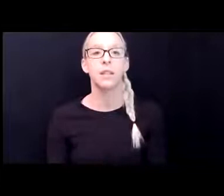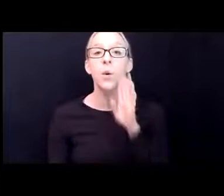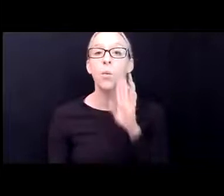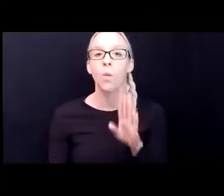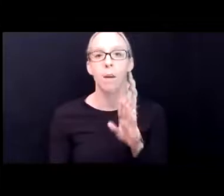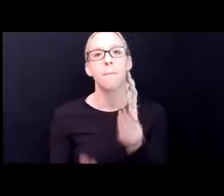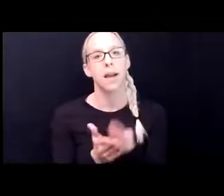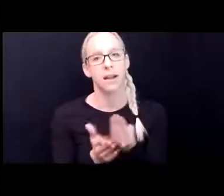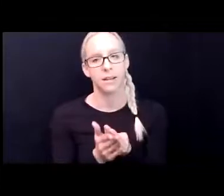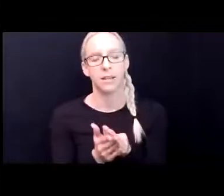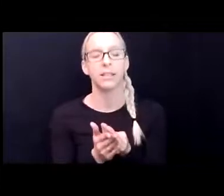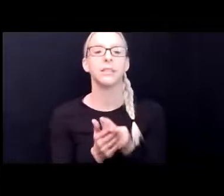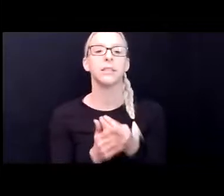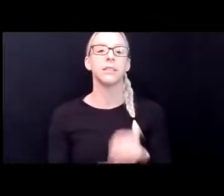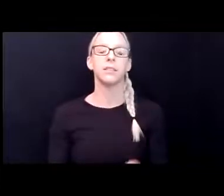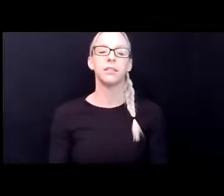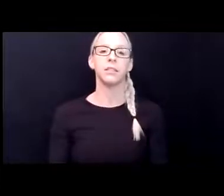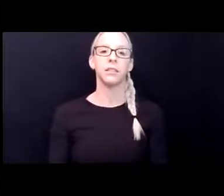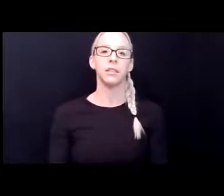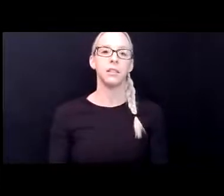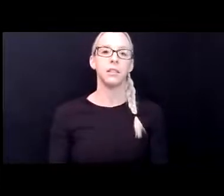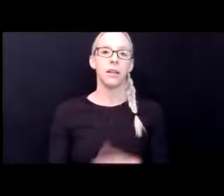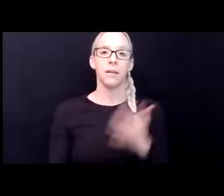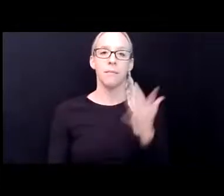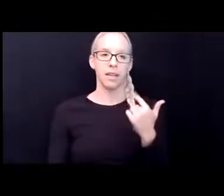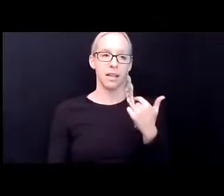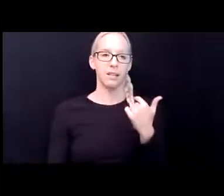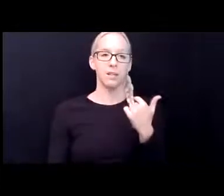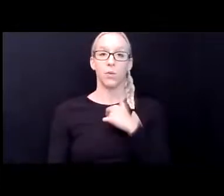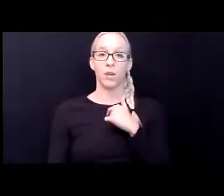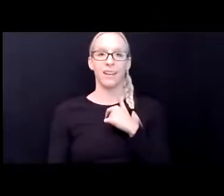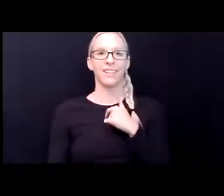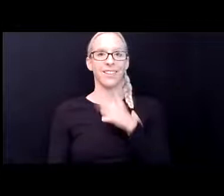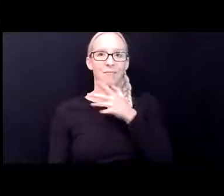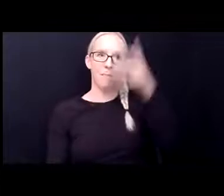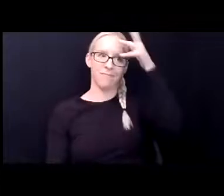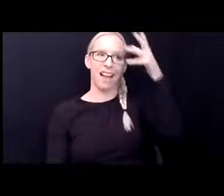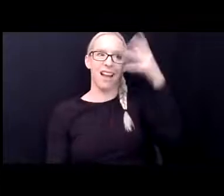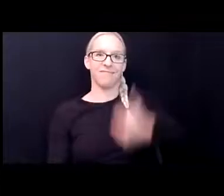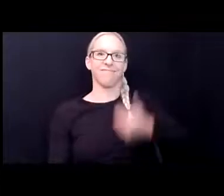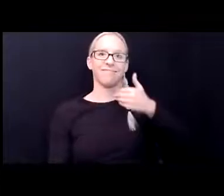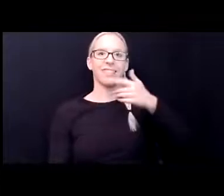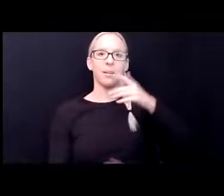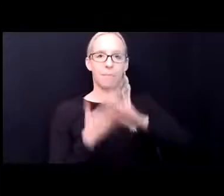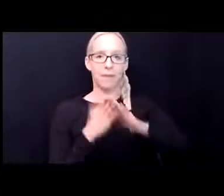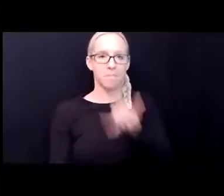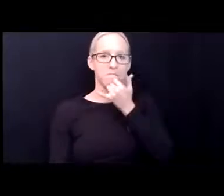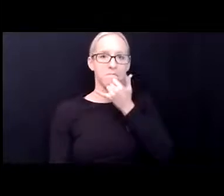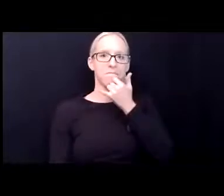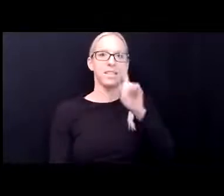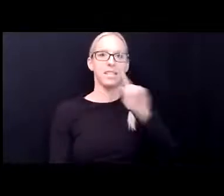of retirement age or because we become disabled as a parent. But we also are putting money into a